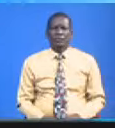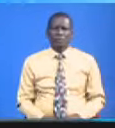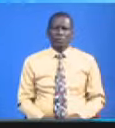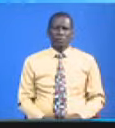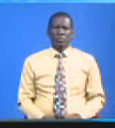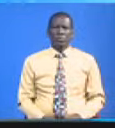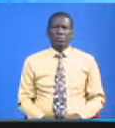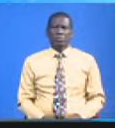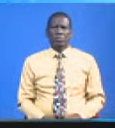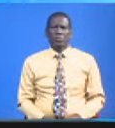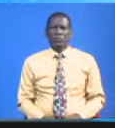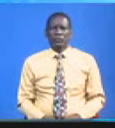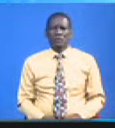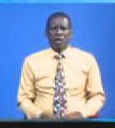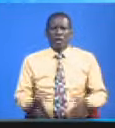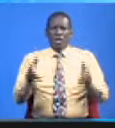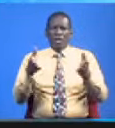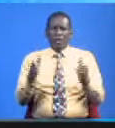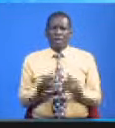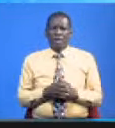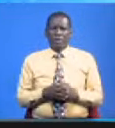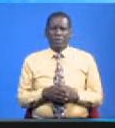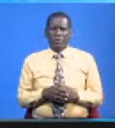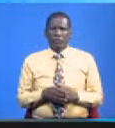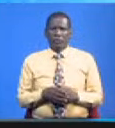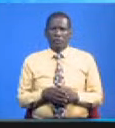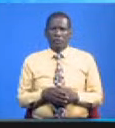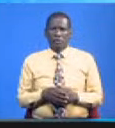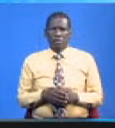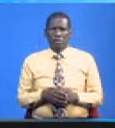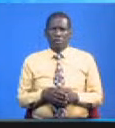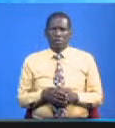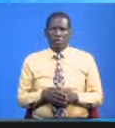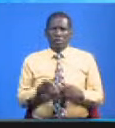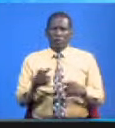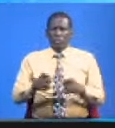What an absolute shamble. And from one to another.